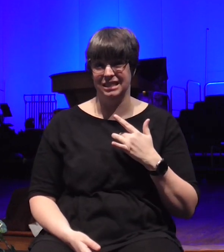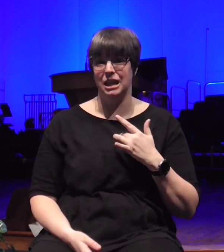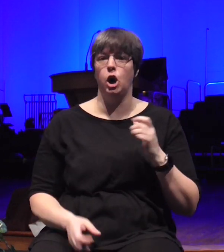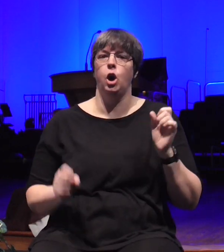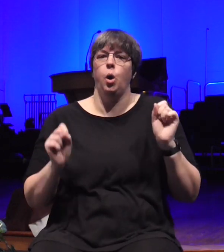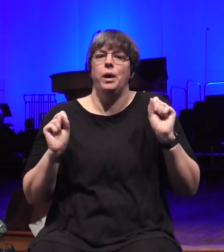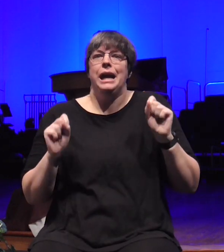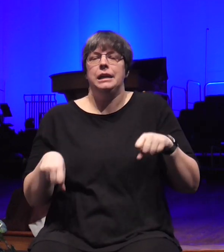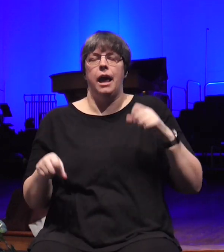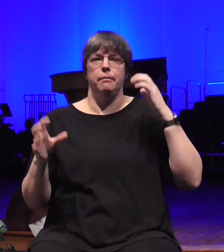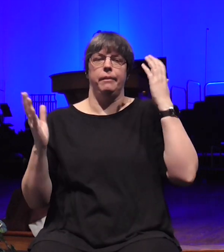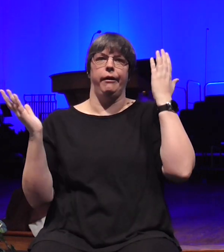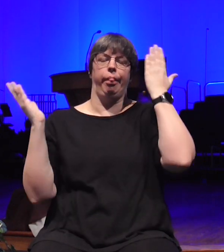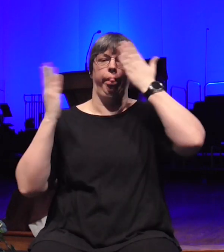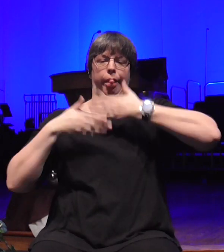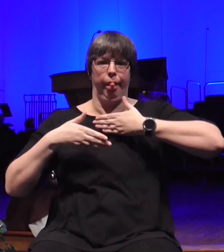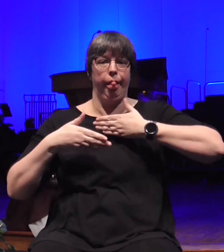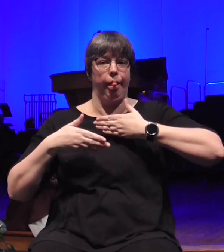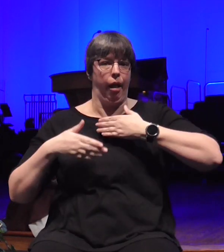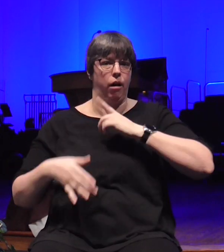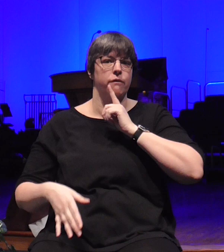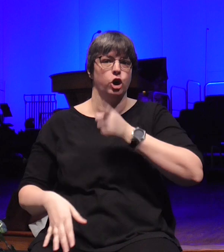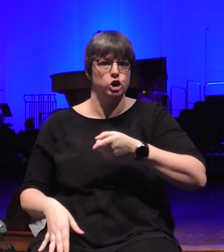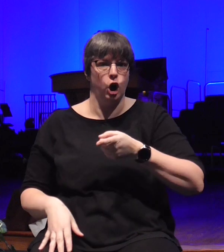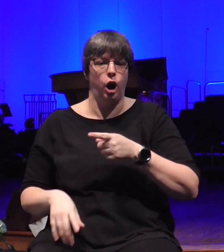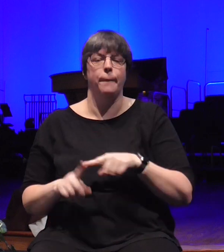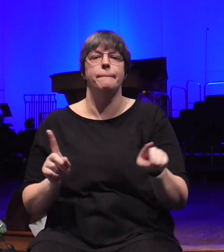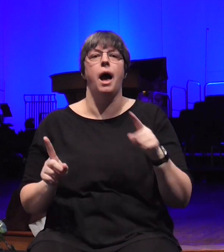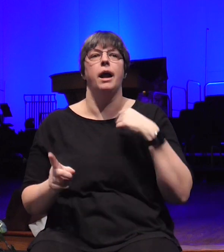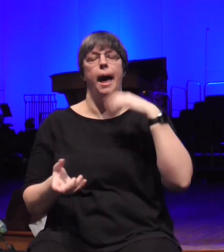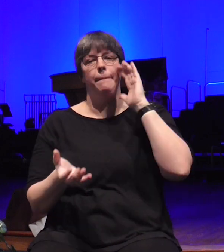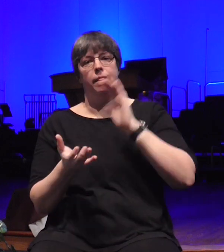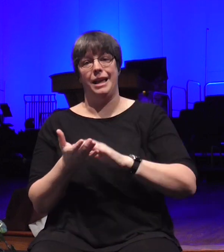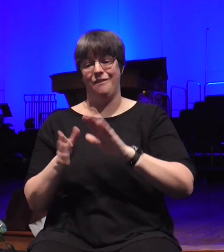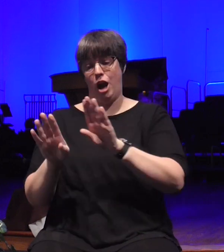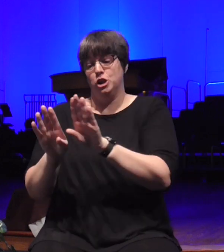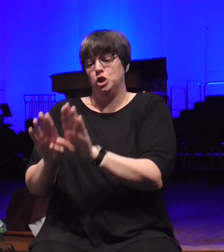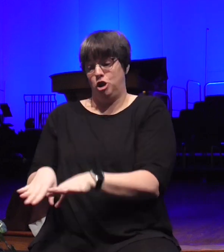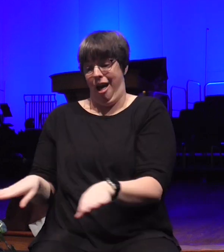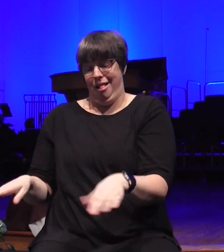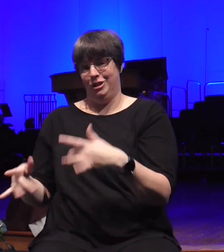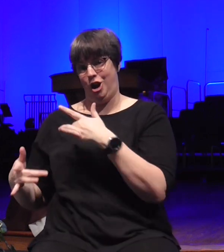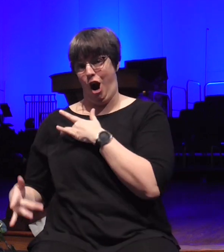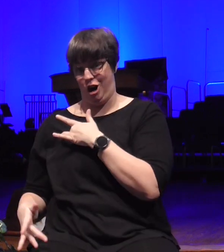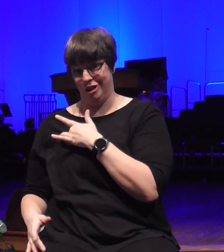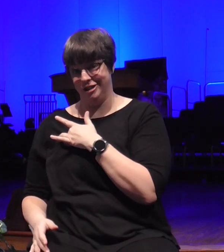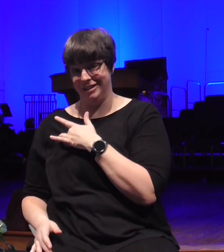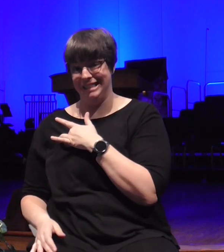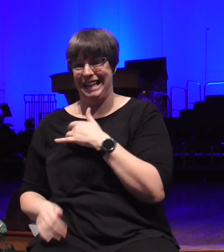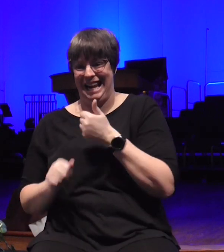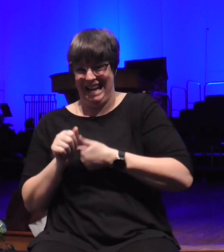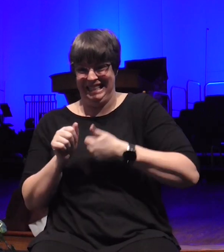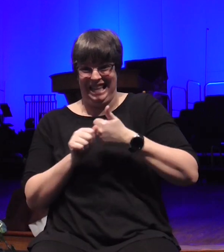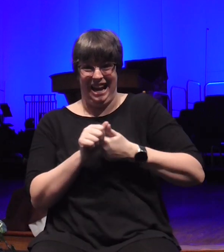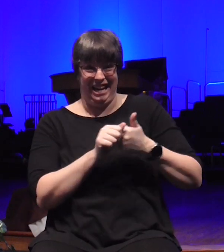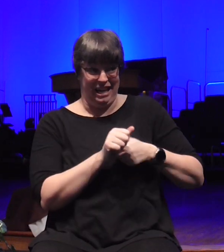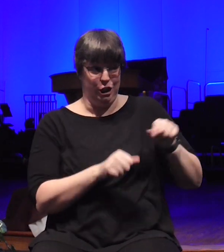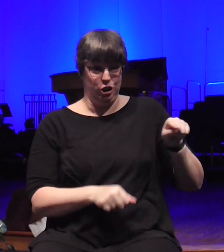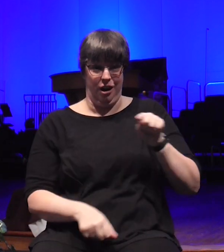fall oblivious to it, that's for sure. But I believe that the child's heart in every one of us yearns